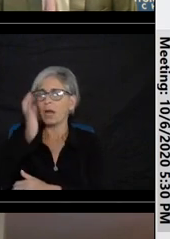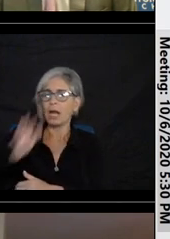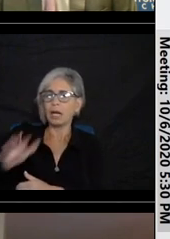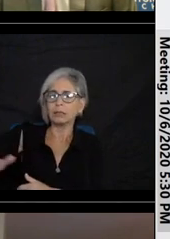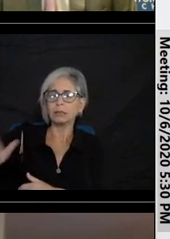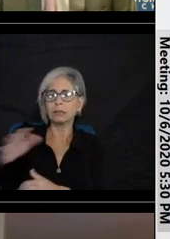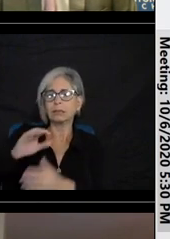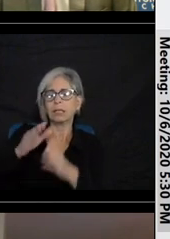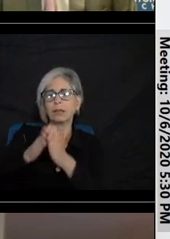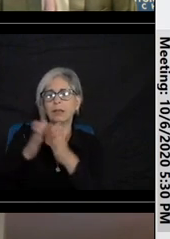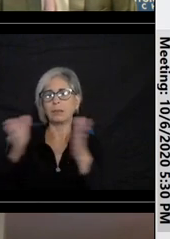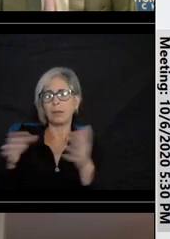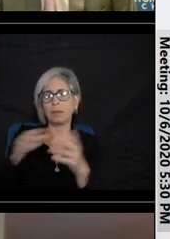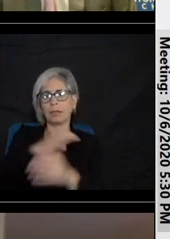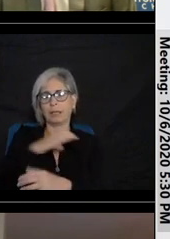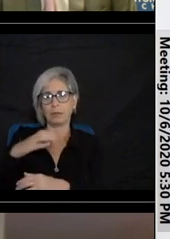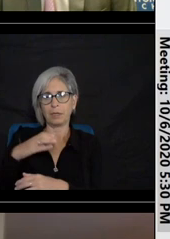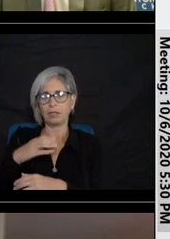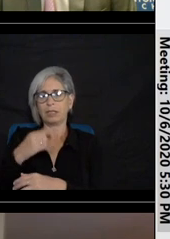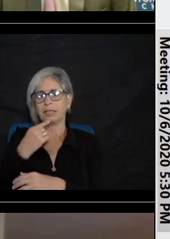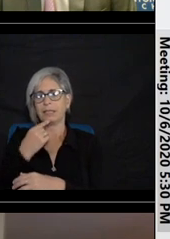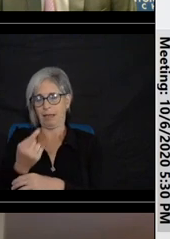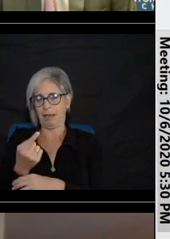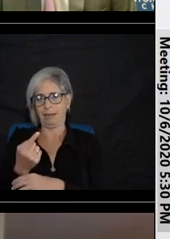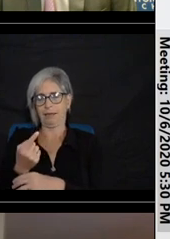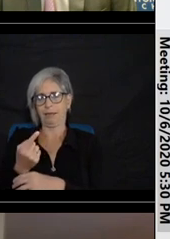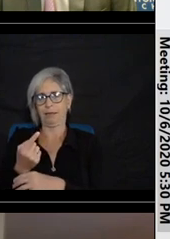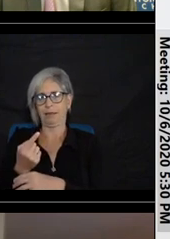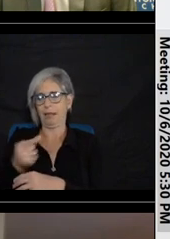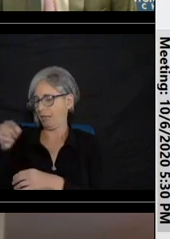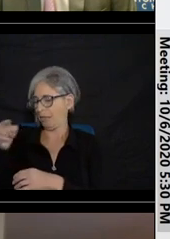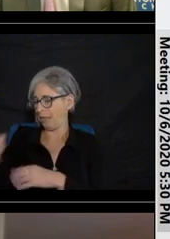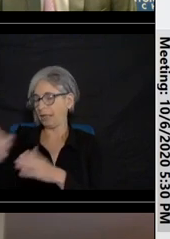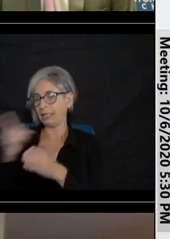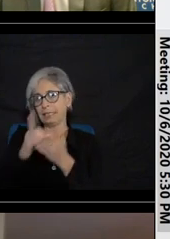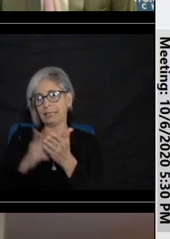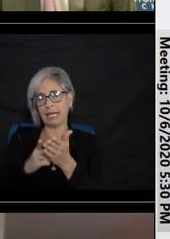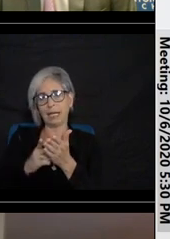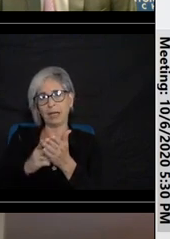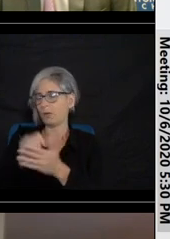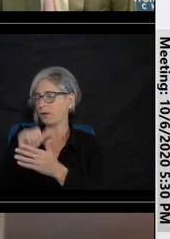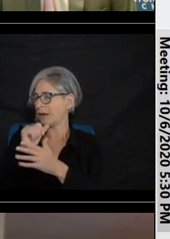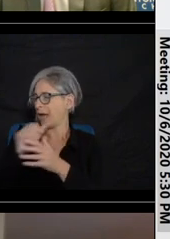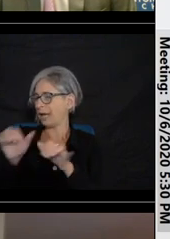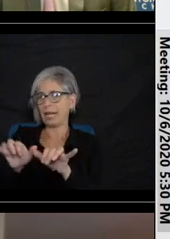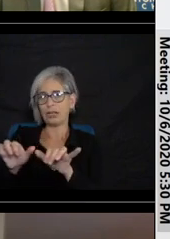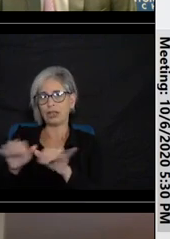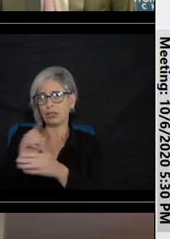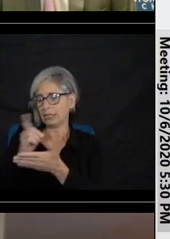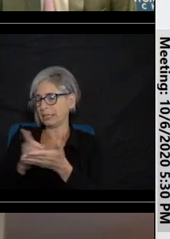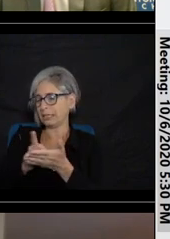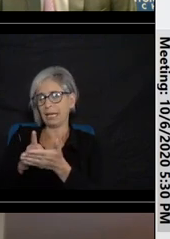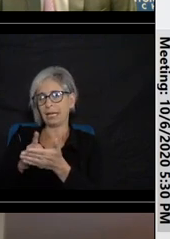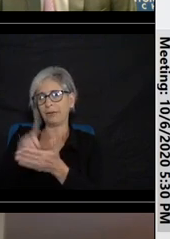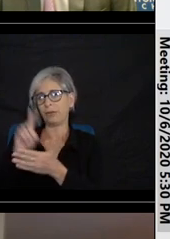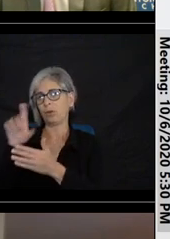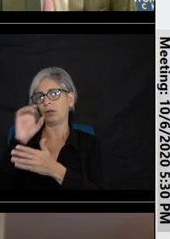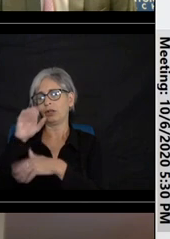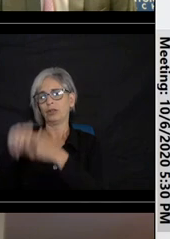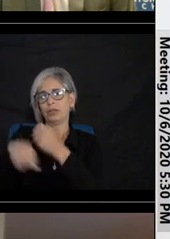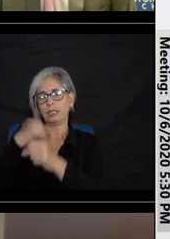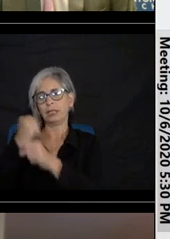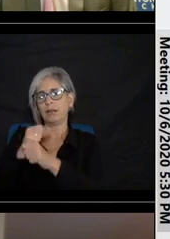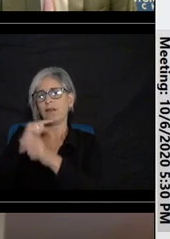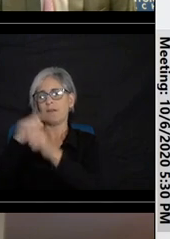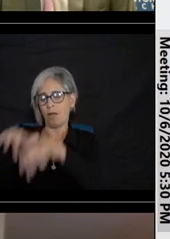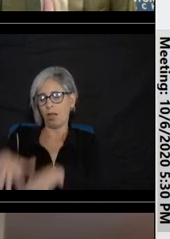public city commission that his design was not engineered and designed to the 100-year floodplain.